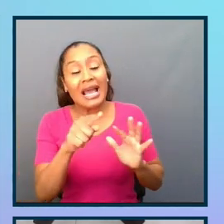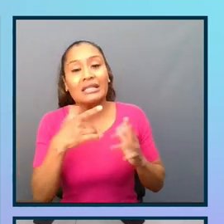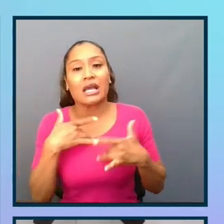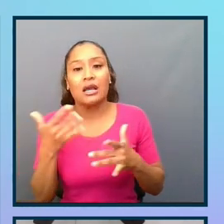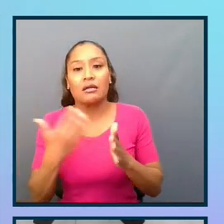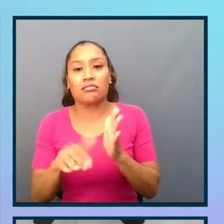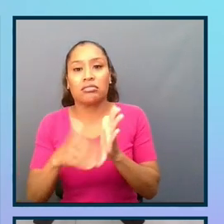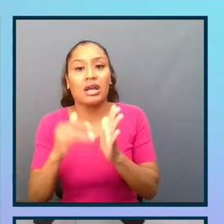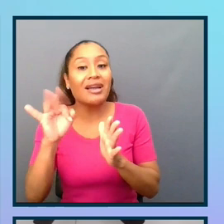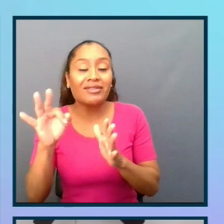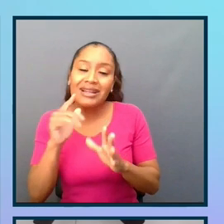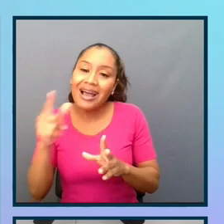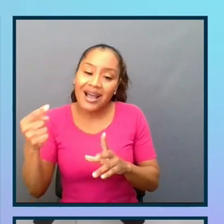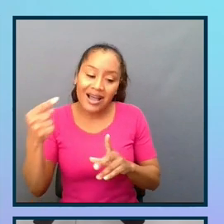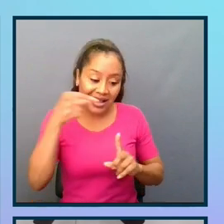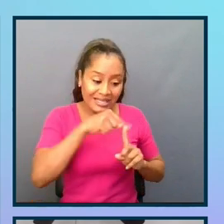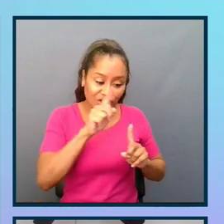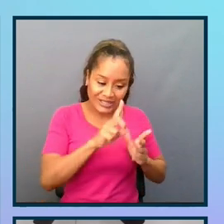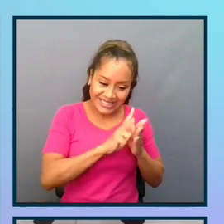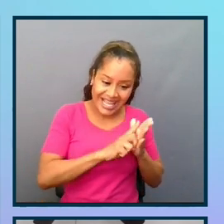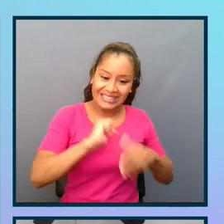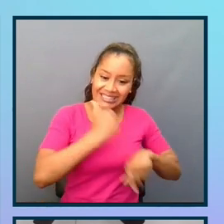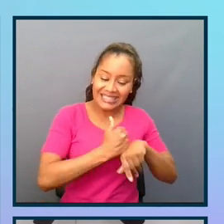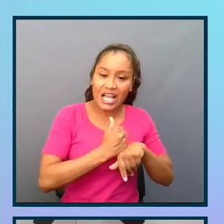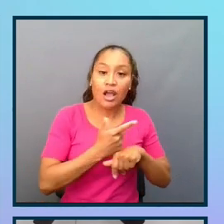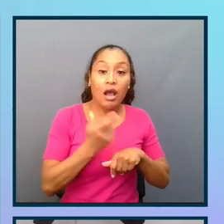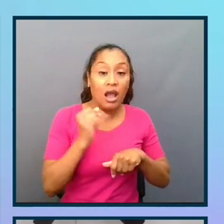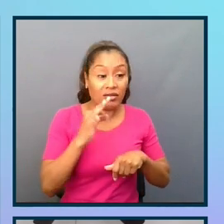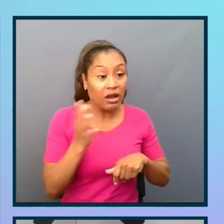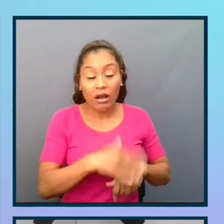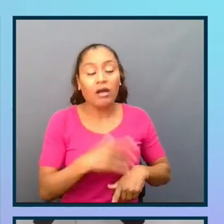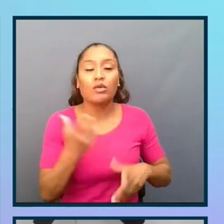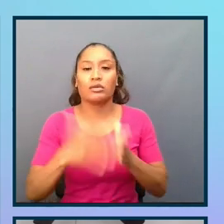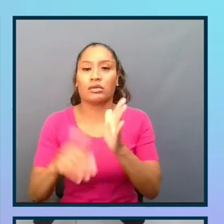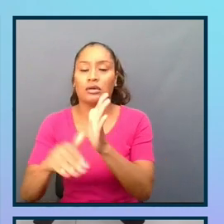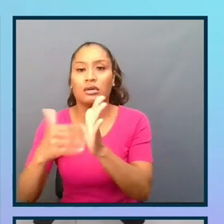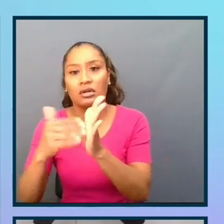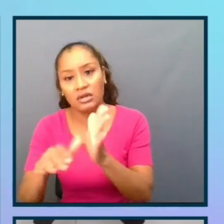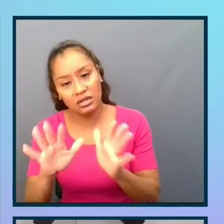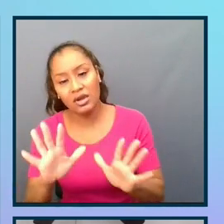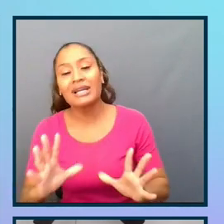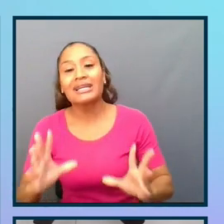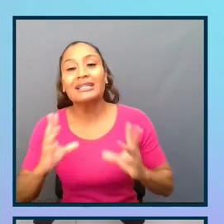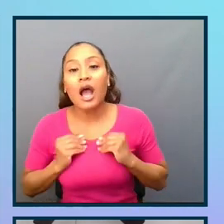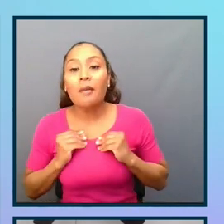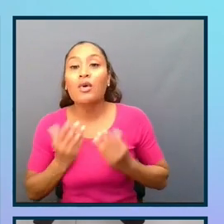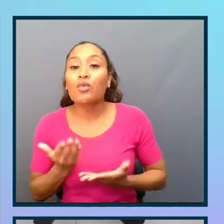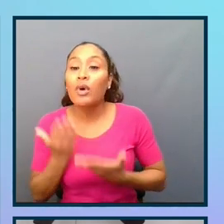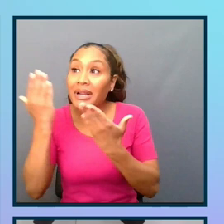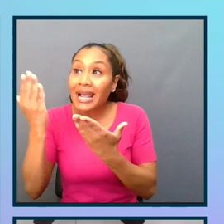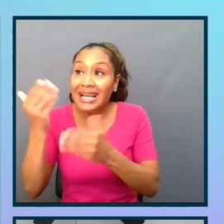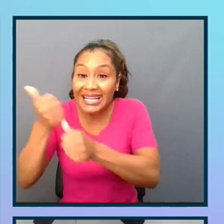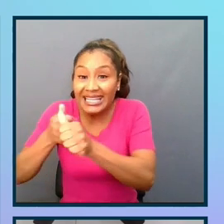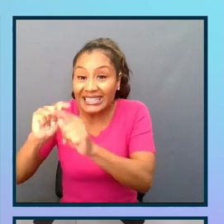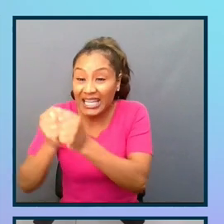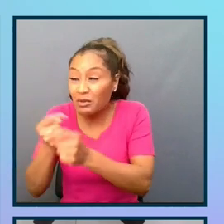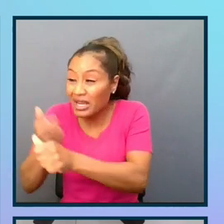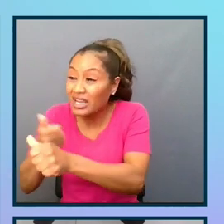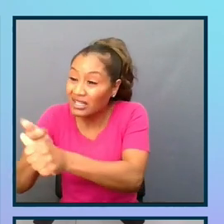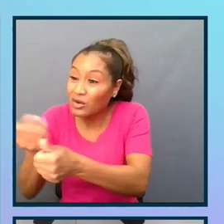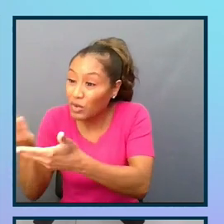not solved at the design system level. Adopting recommendations on a per team basis can lead to issues with